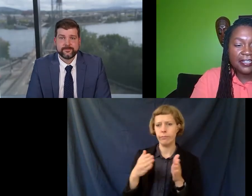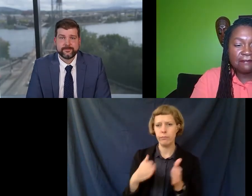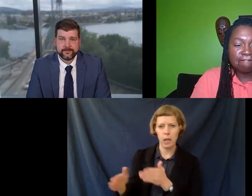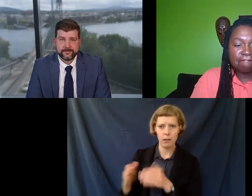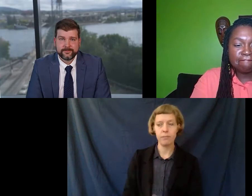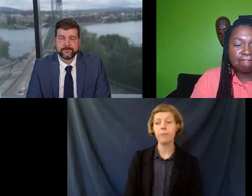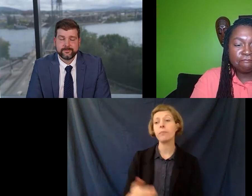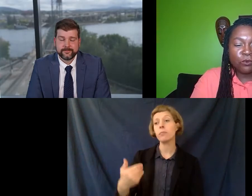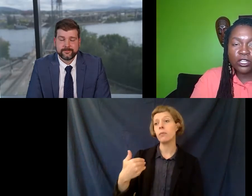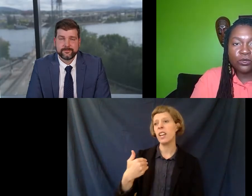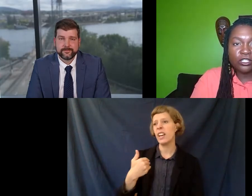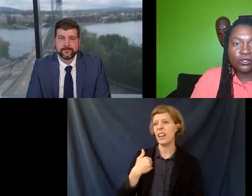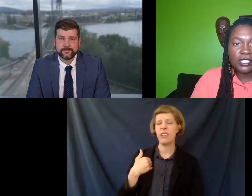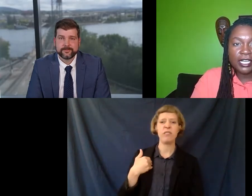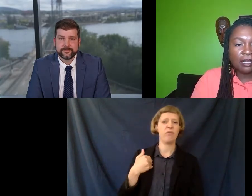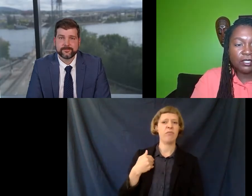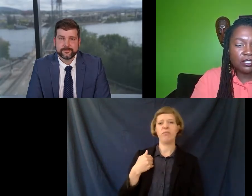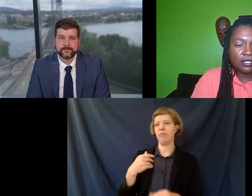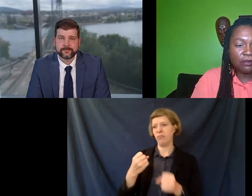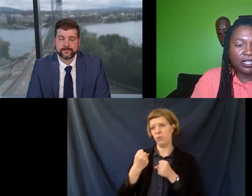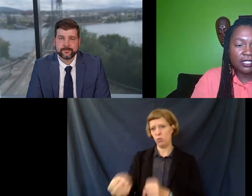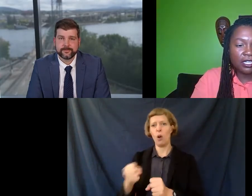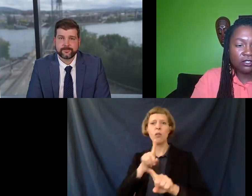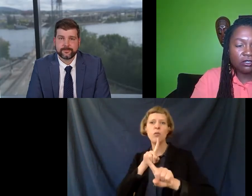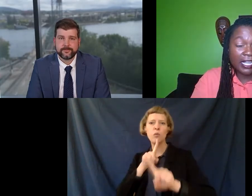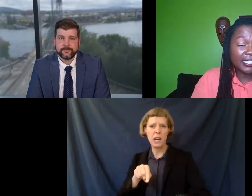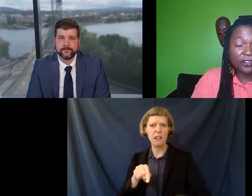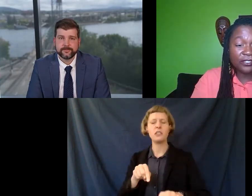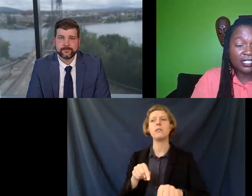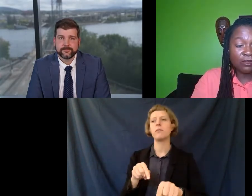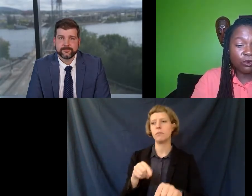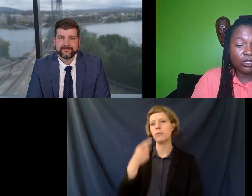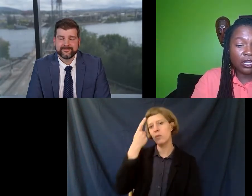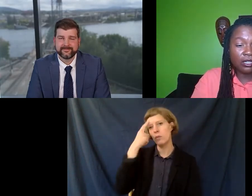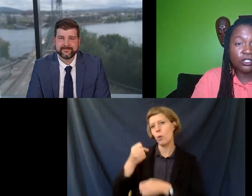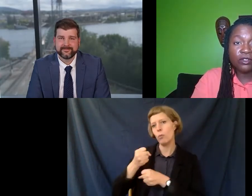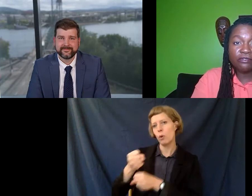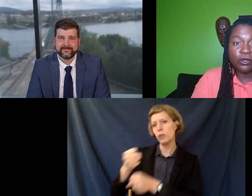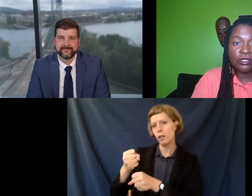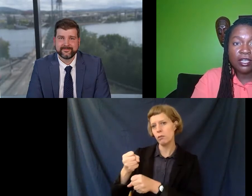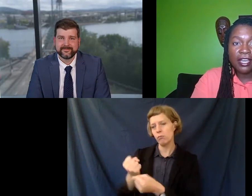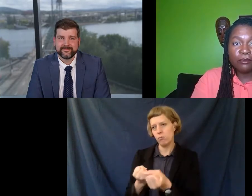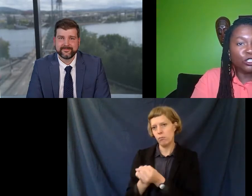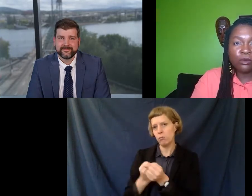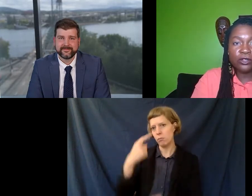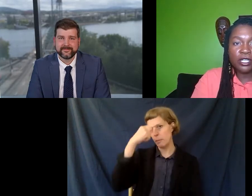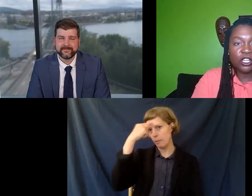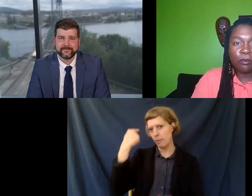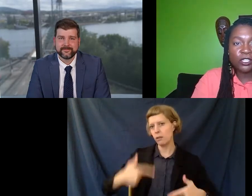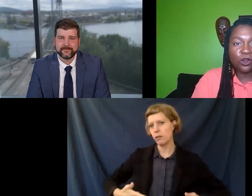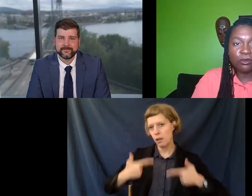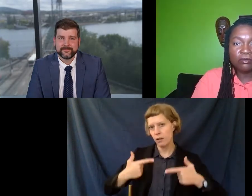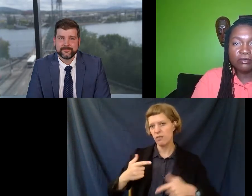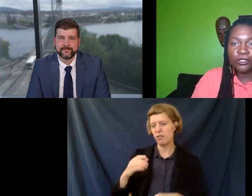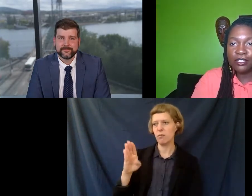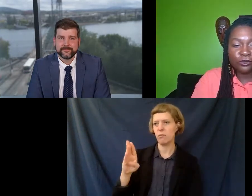Lives. What are you going to do to stand up to some of the naysayers and some of the more conservative folks who just want their